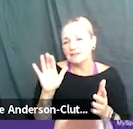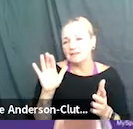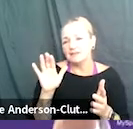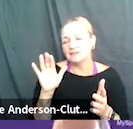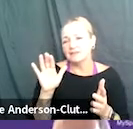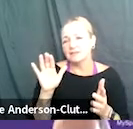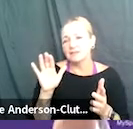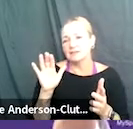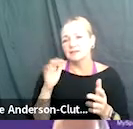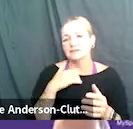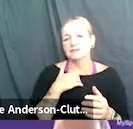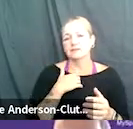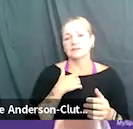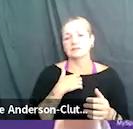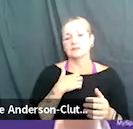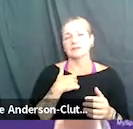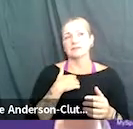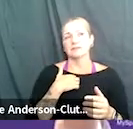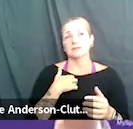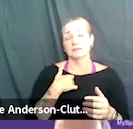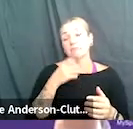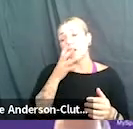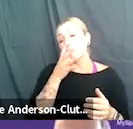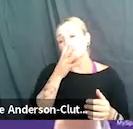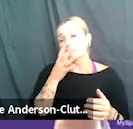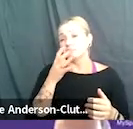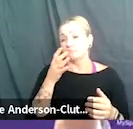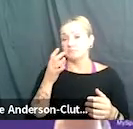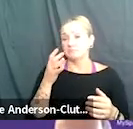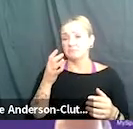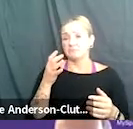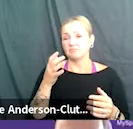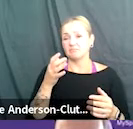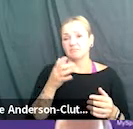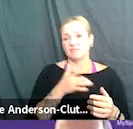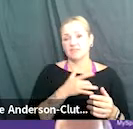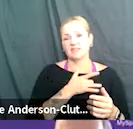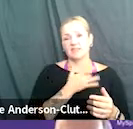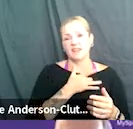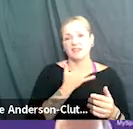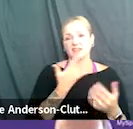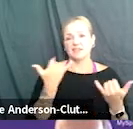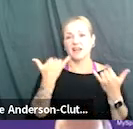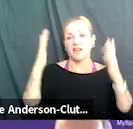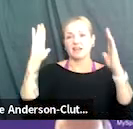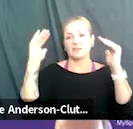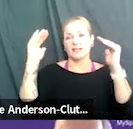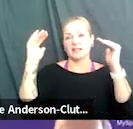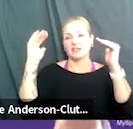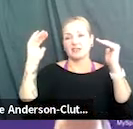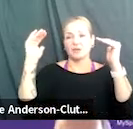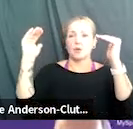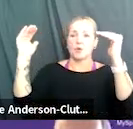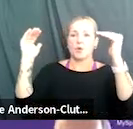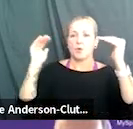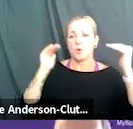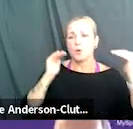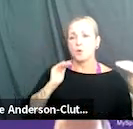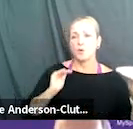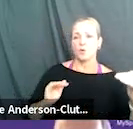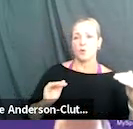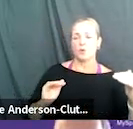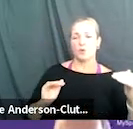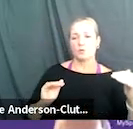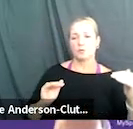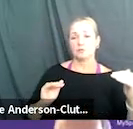bar, perhaps, but nonetheless, she said it was a significant improvement and was moving in the right direction. And they also reported at home